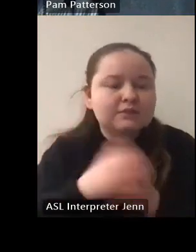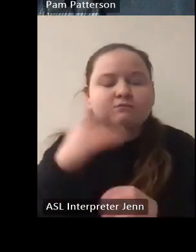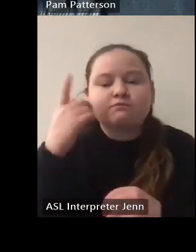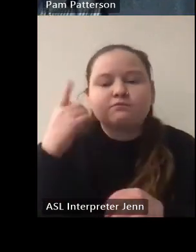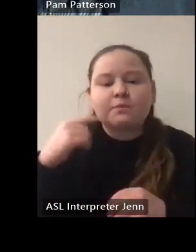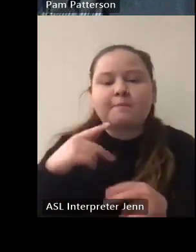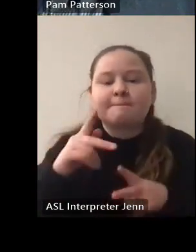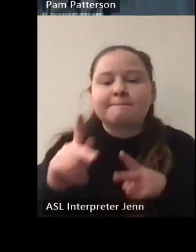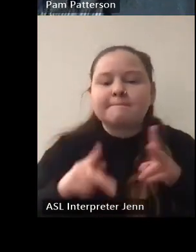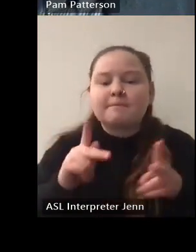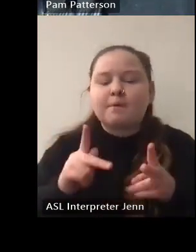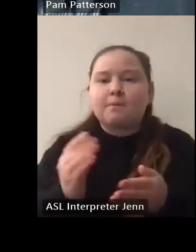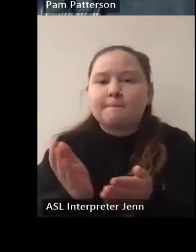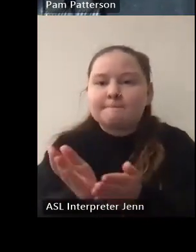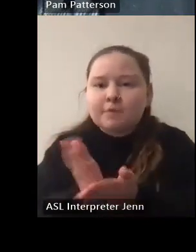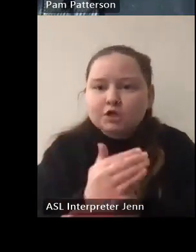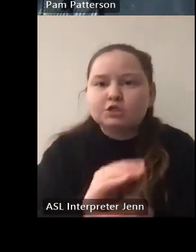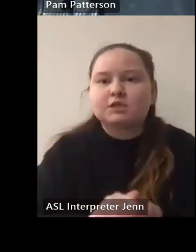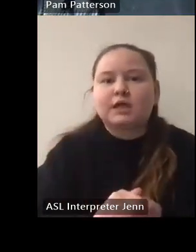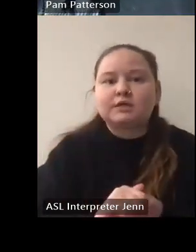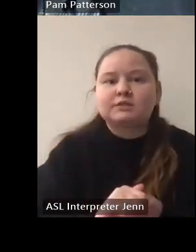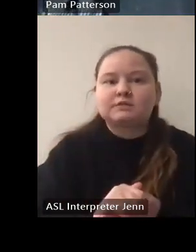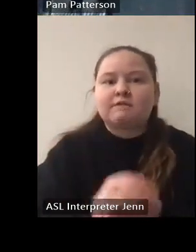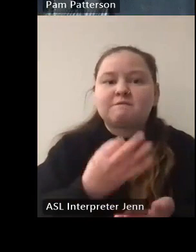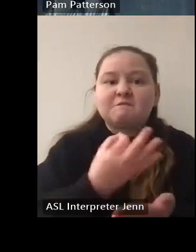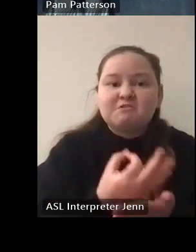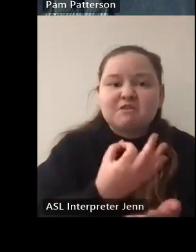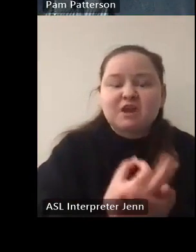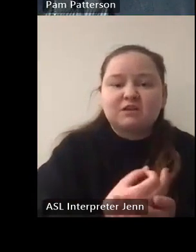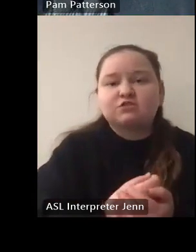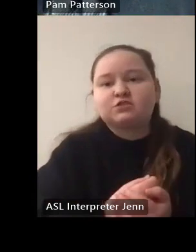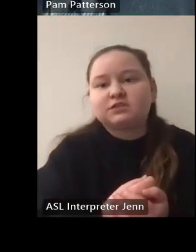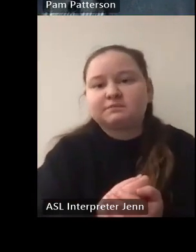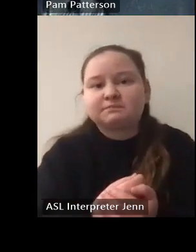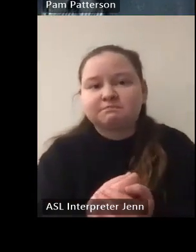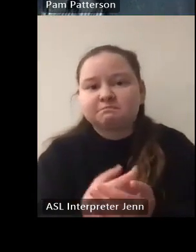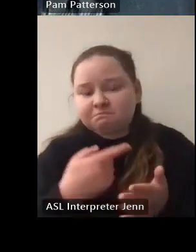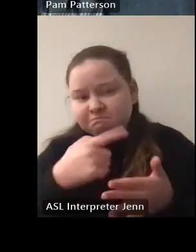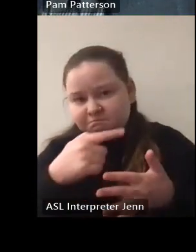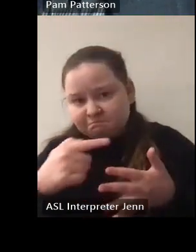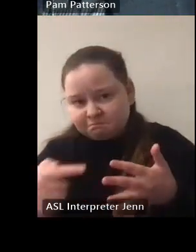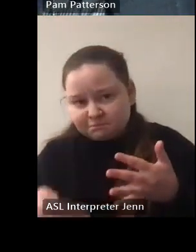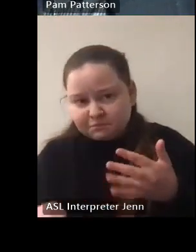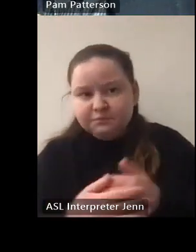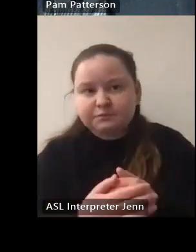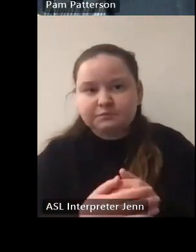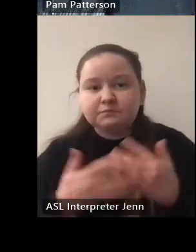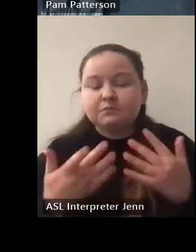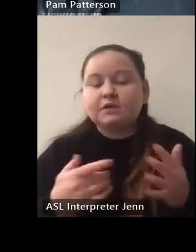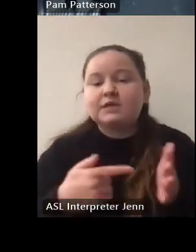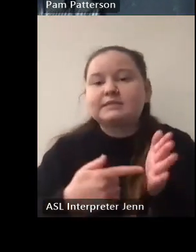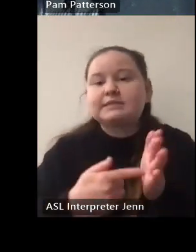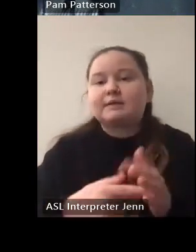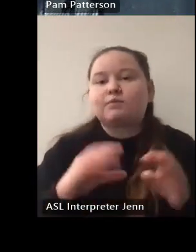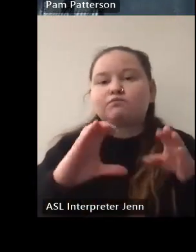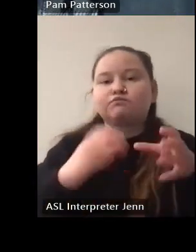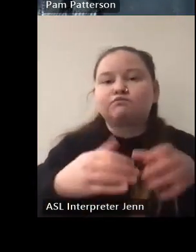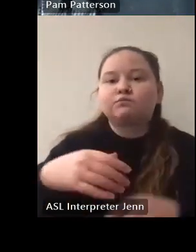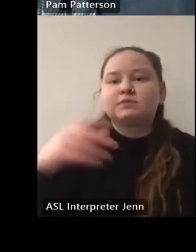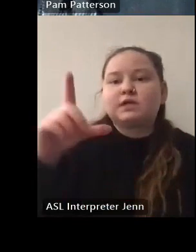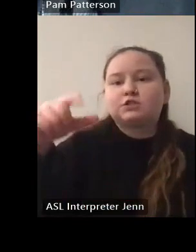physically marginalized. How could we act as allies with people from the IBPOC and LGBTQ2S+